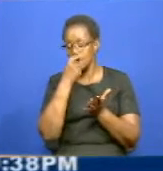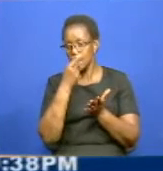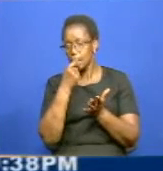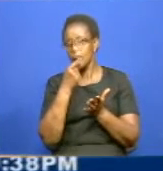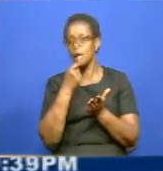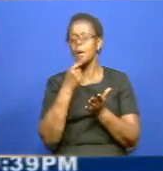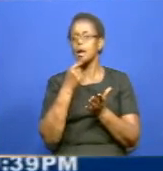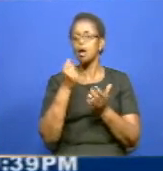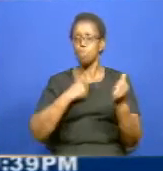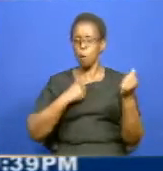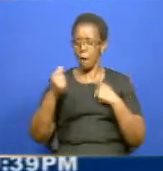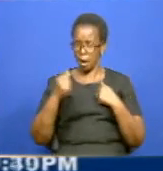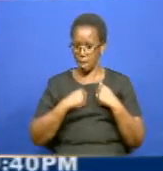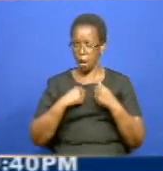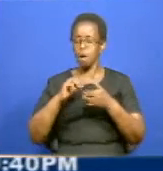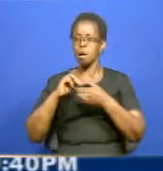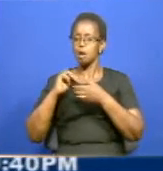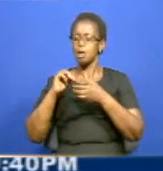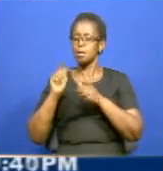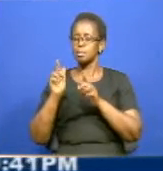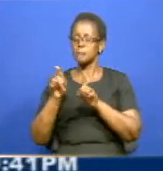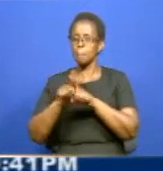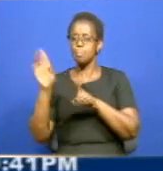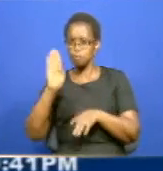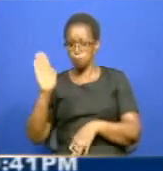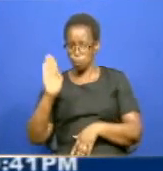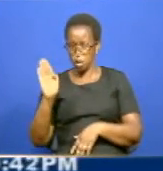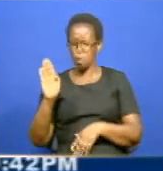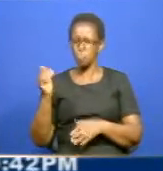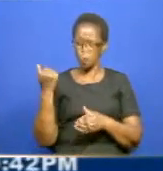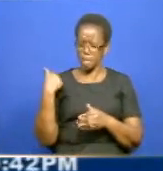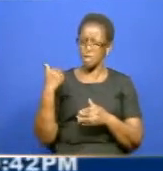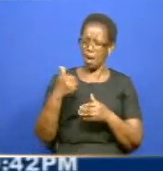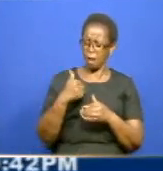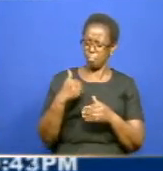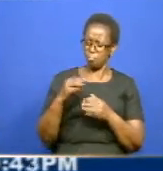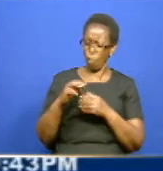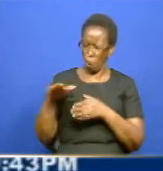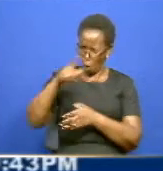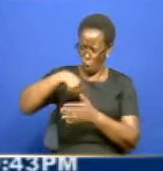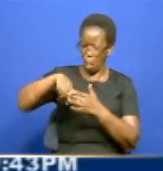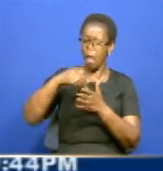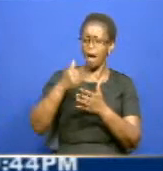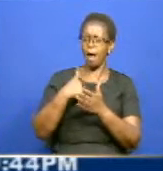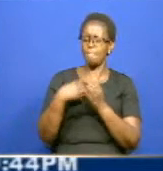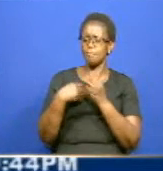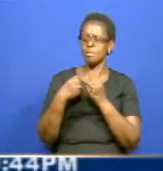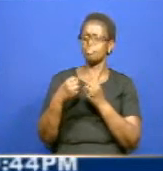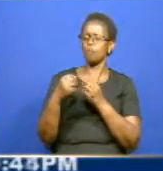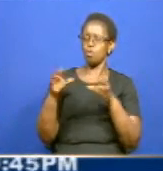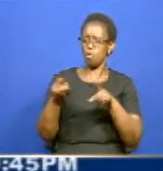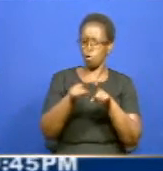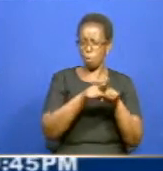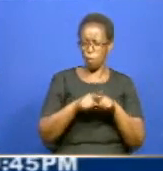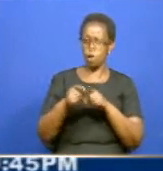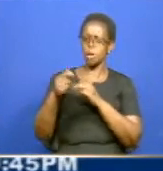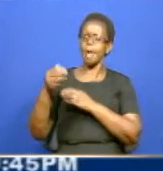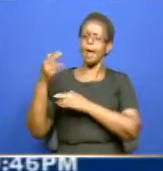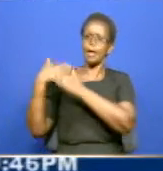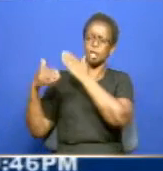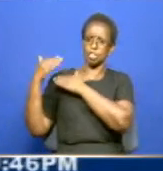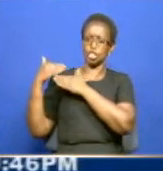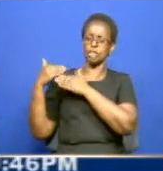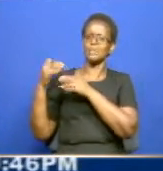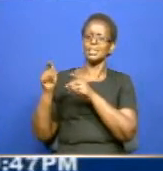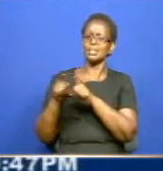we share a common heritage and many, many interests, including